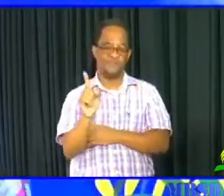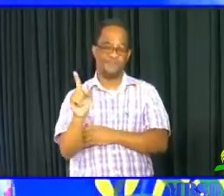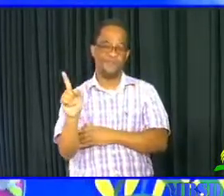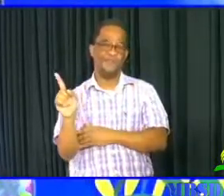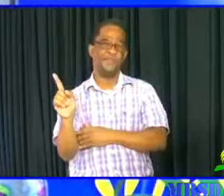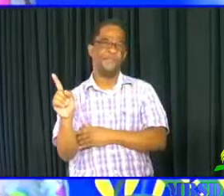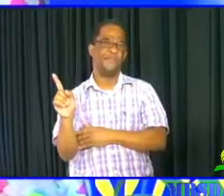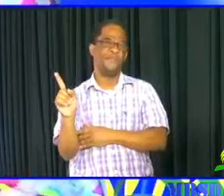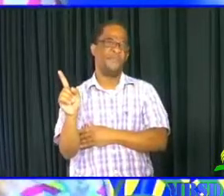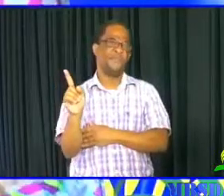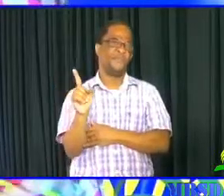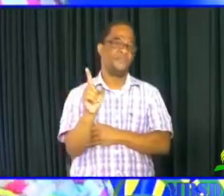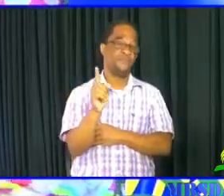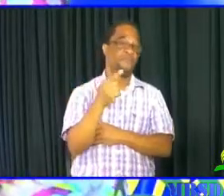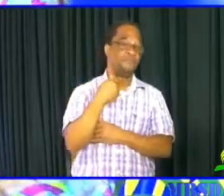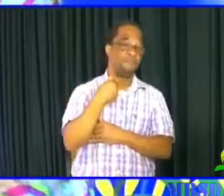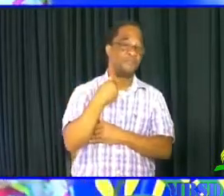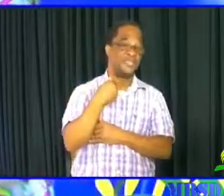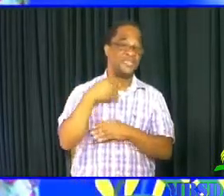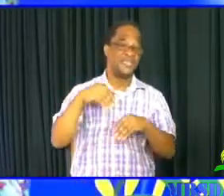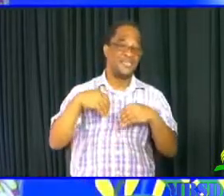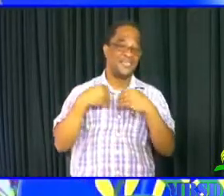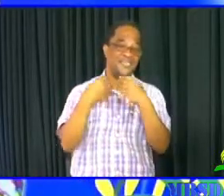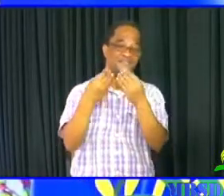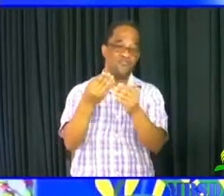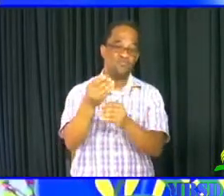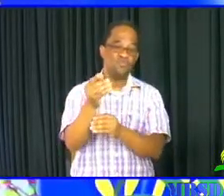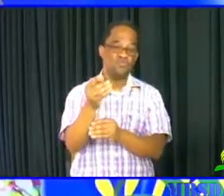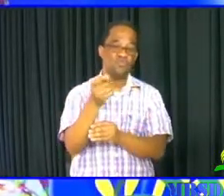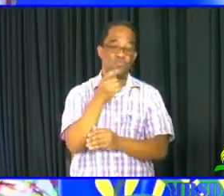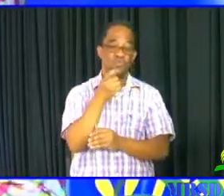someone. I give you